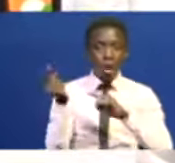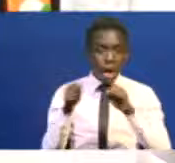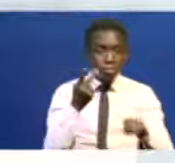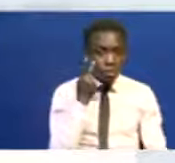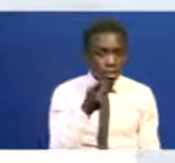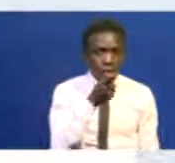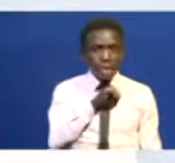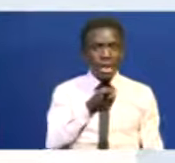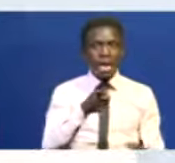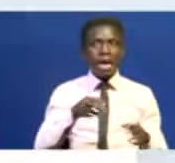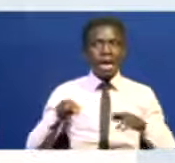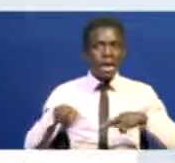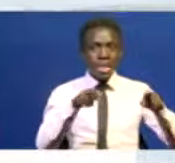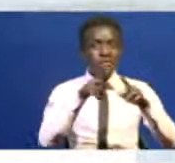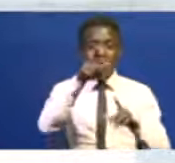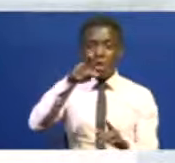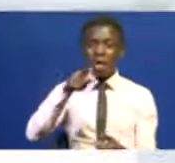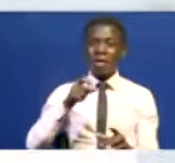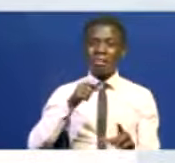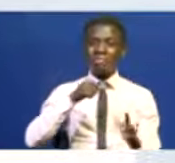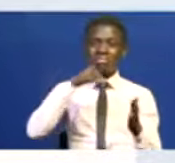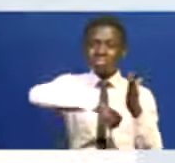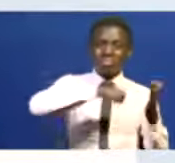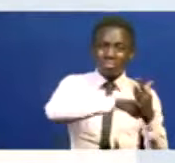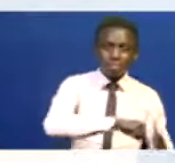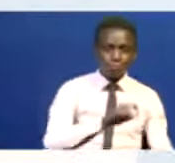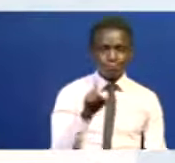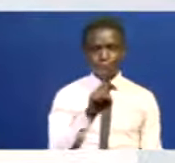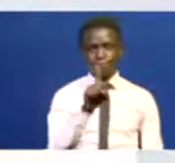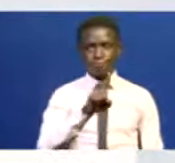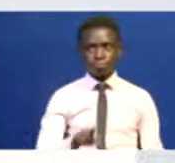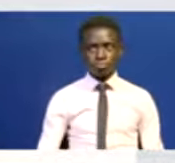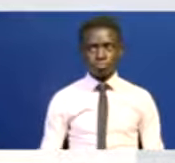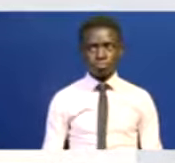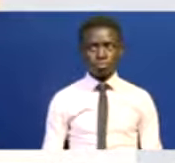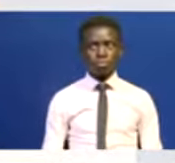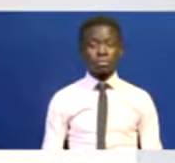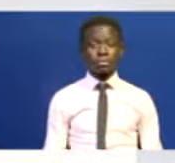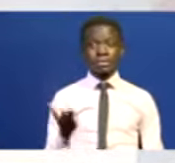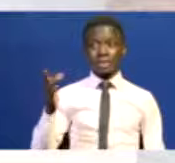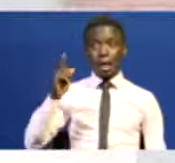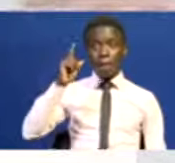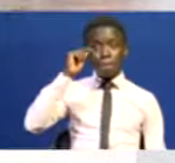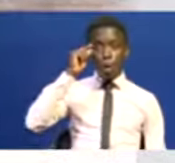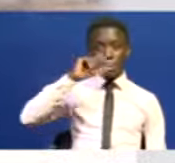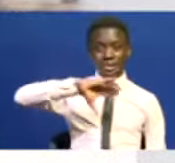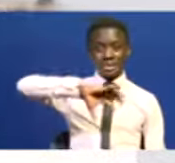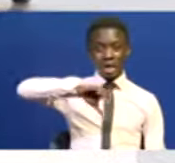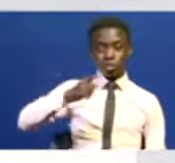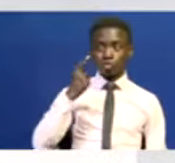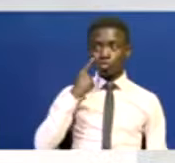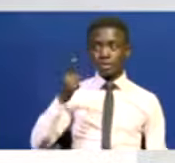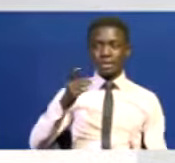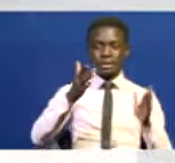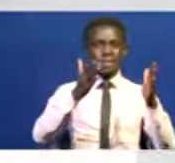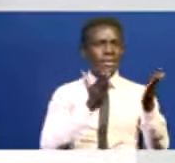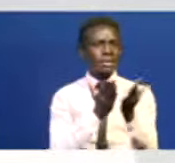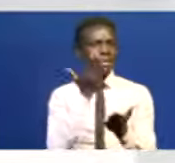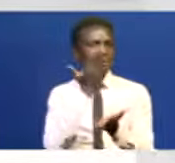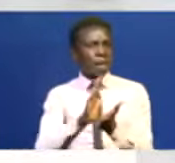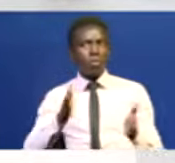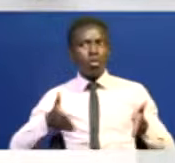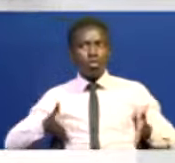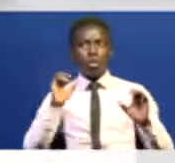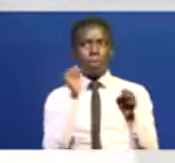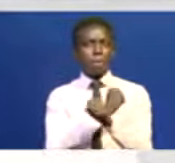insist. Meanwhile, rain has been pounding the coastal city of Mombasa, rendering some roads impassable. The rain, which